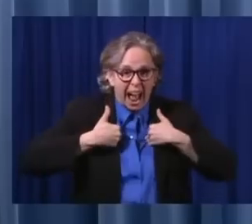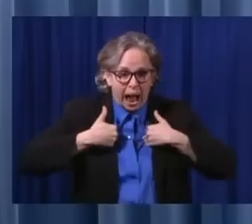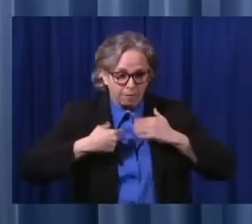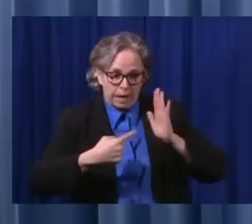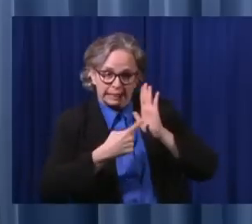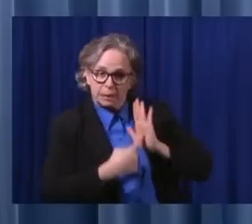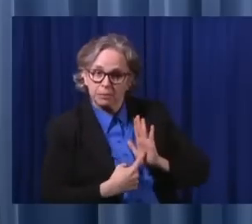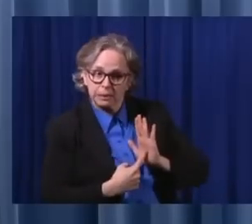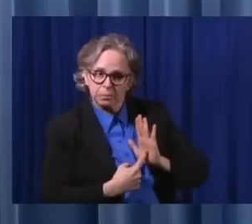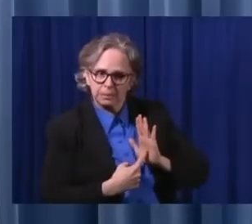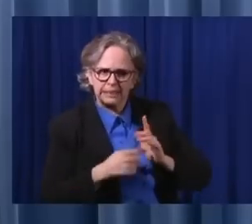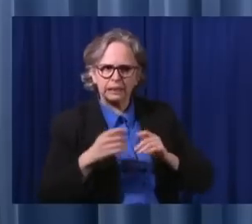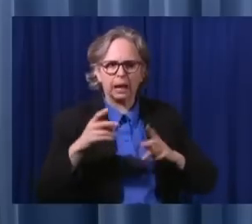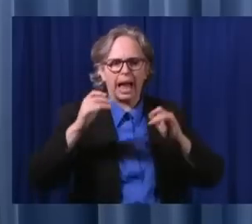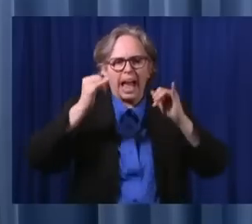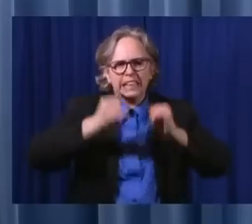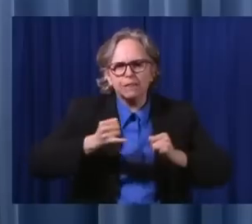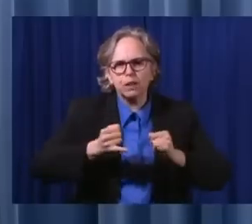in the community